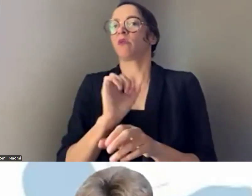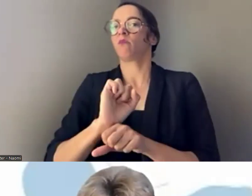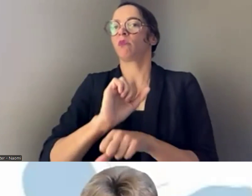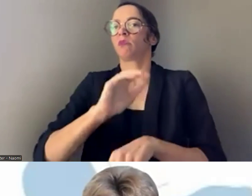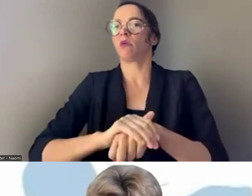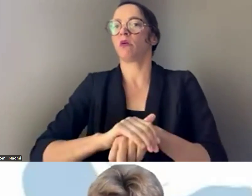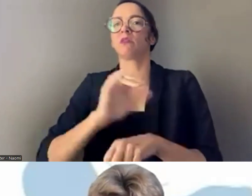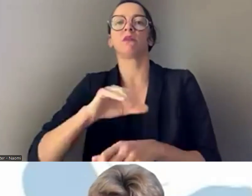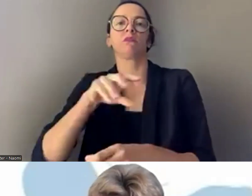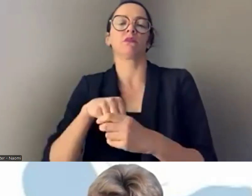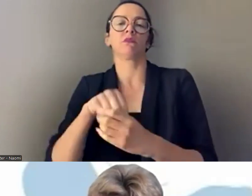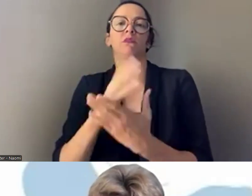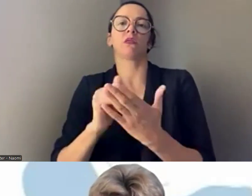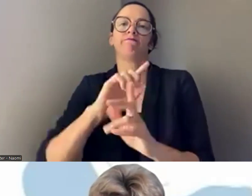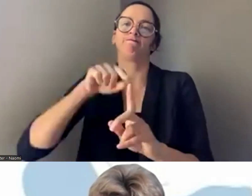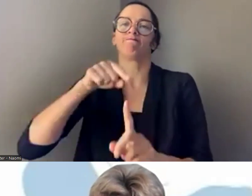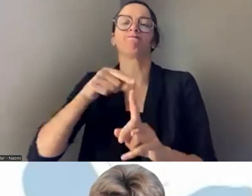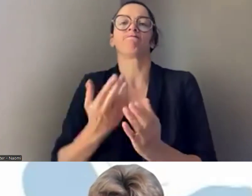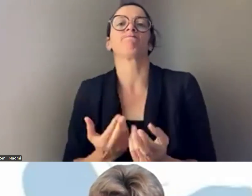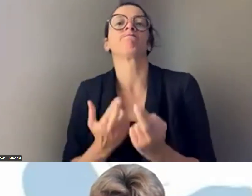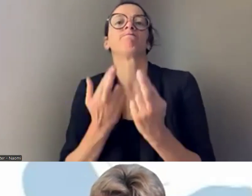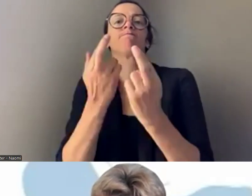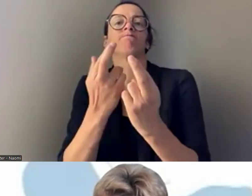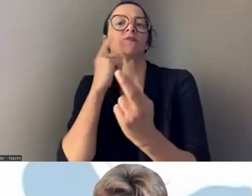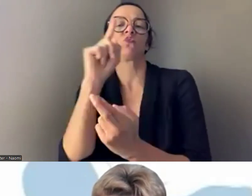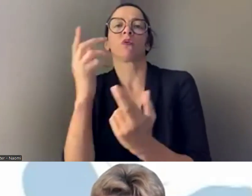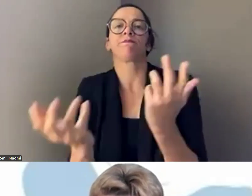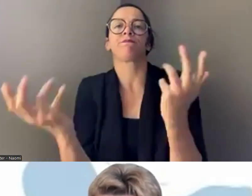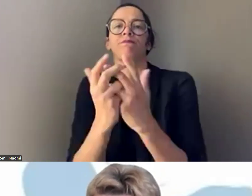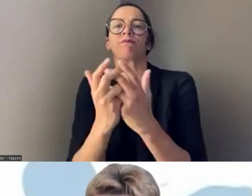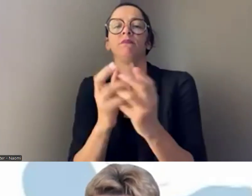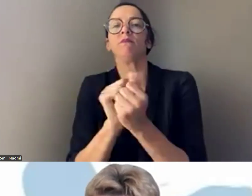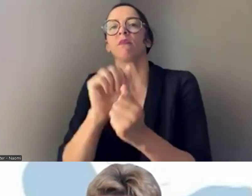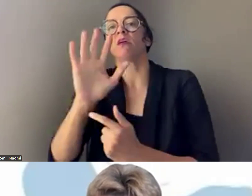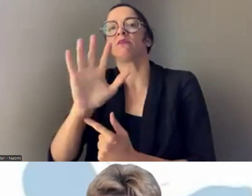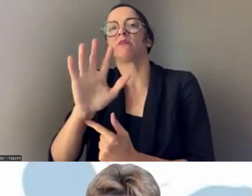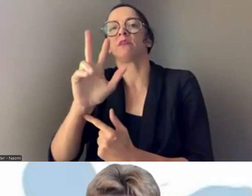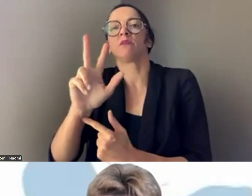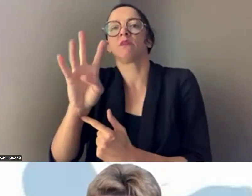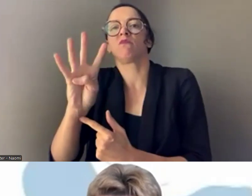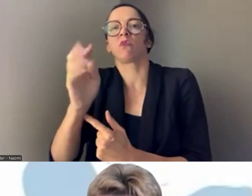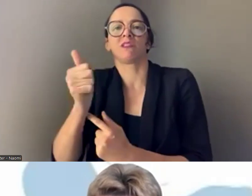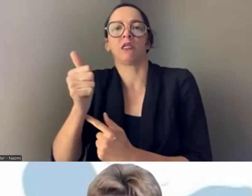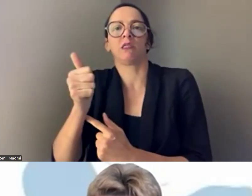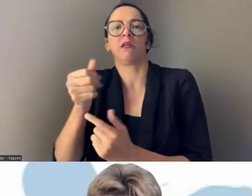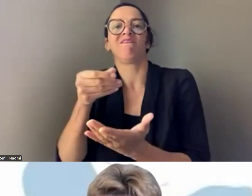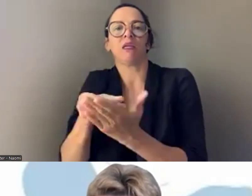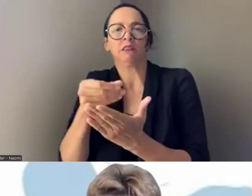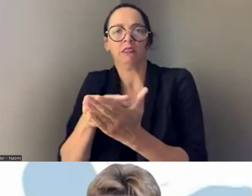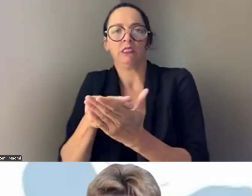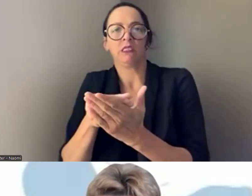specific recommendations about aligning with the 5310 funding and also about